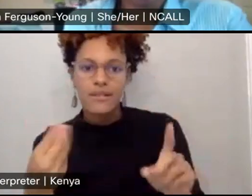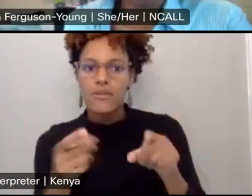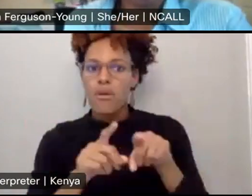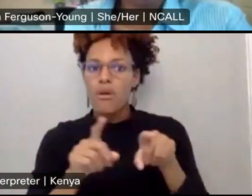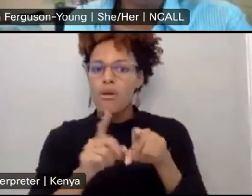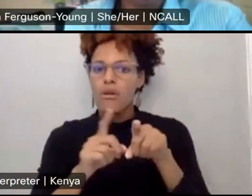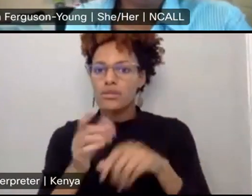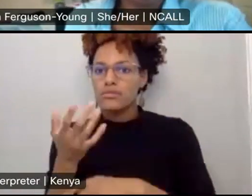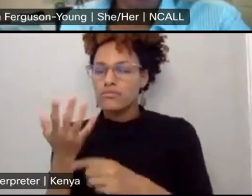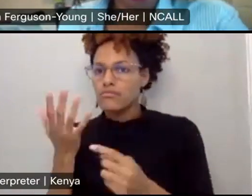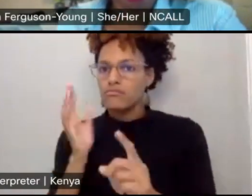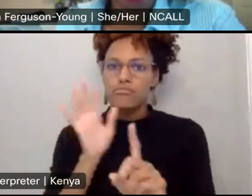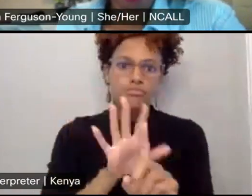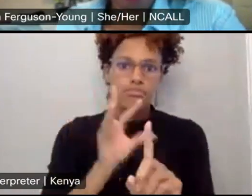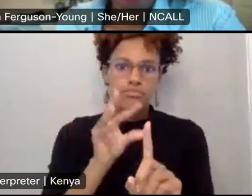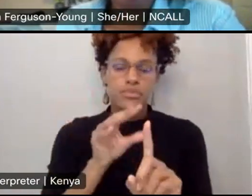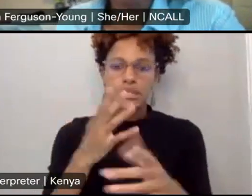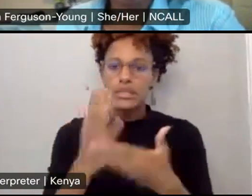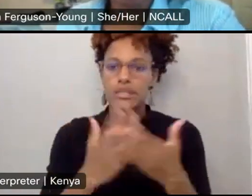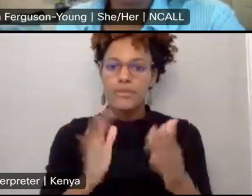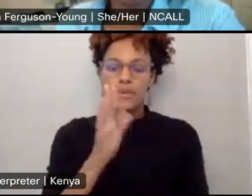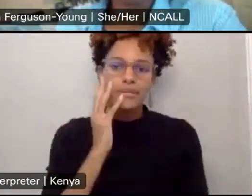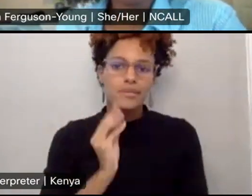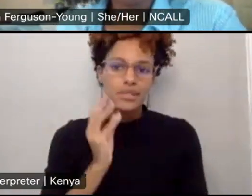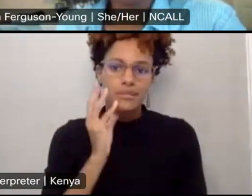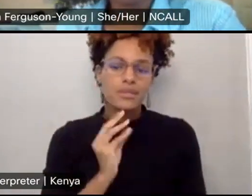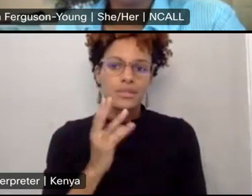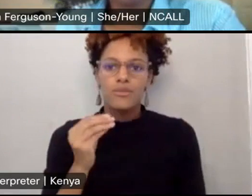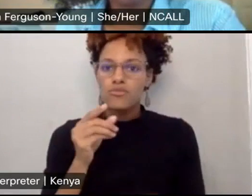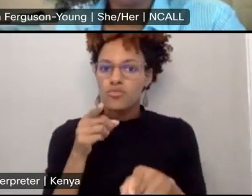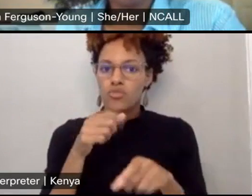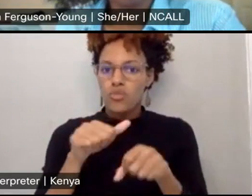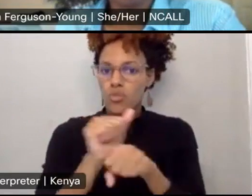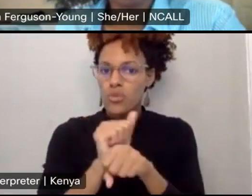the experiences you've had working within this specific field.